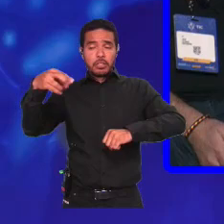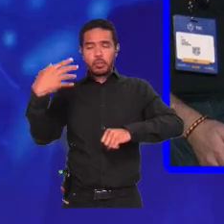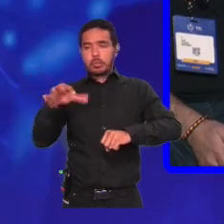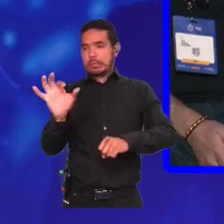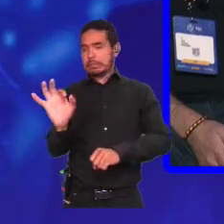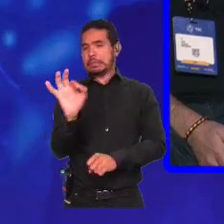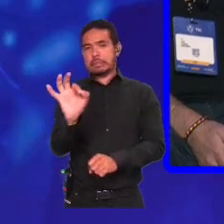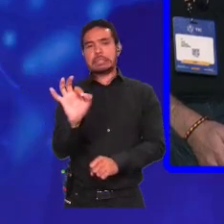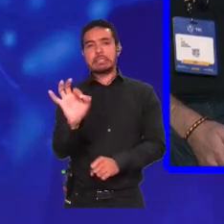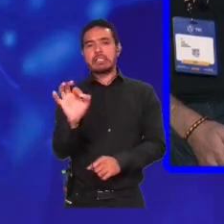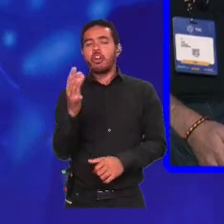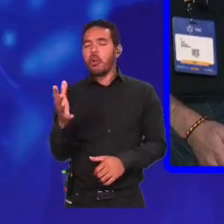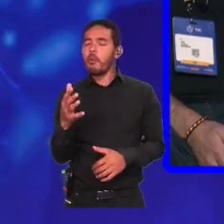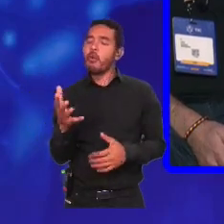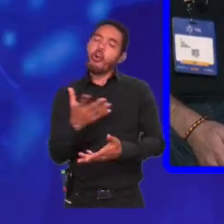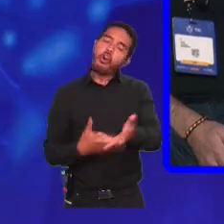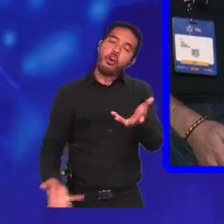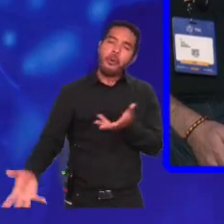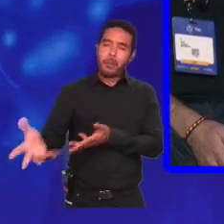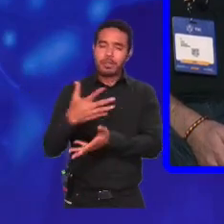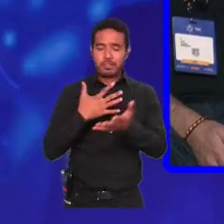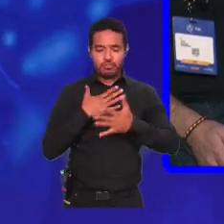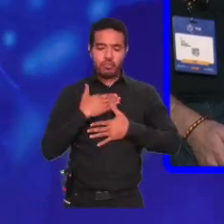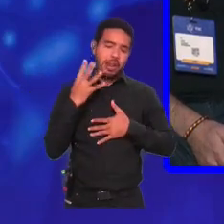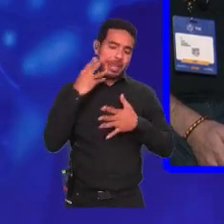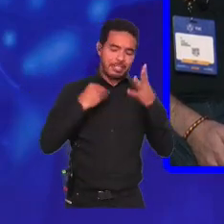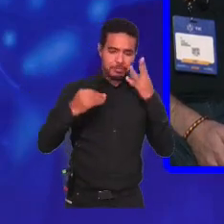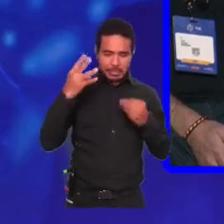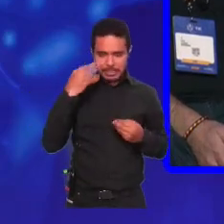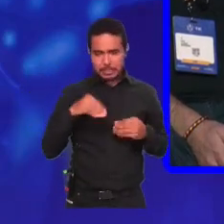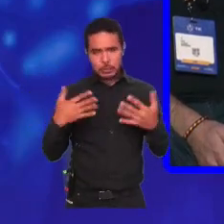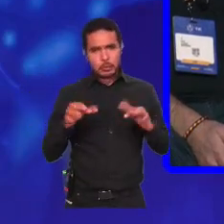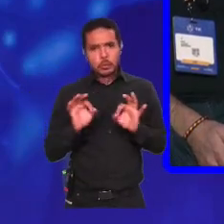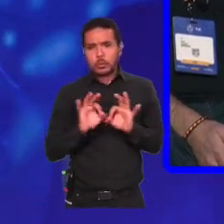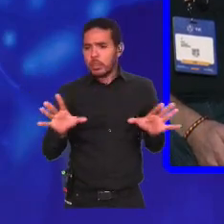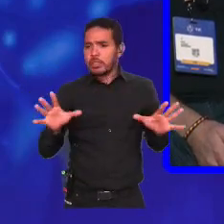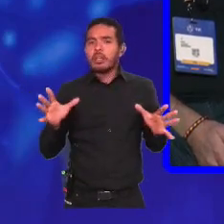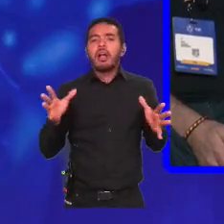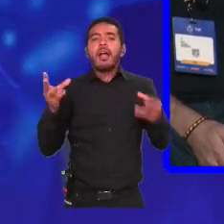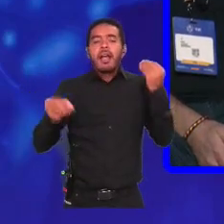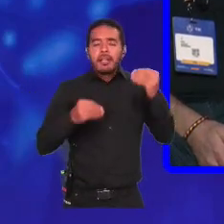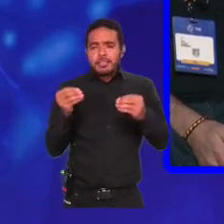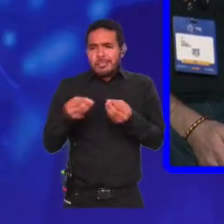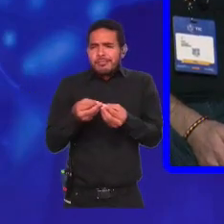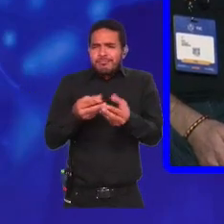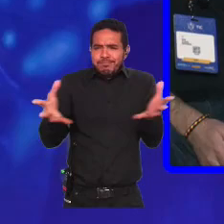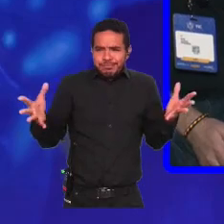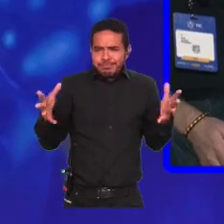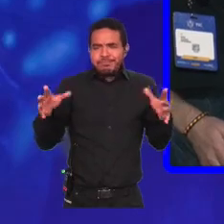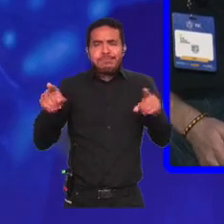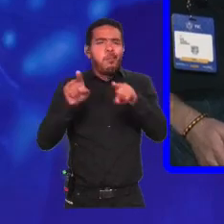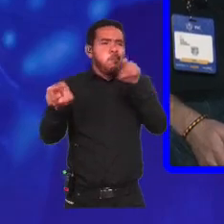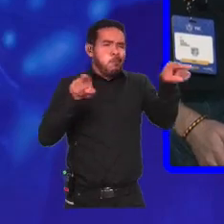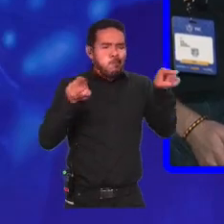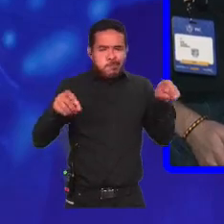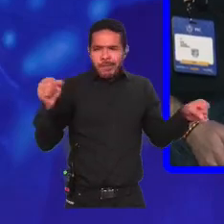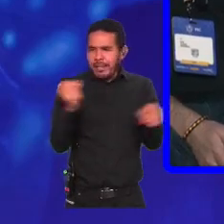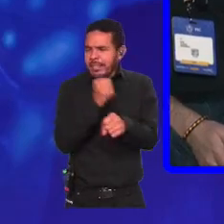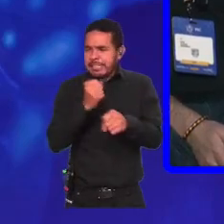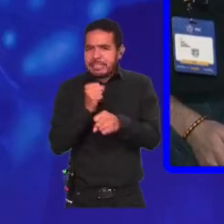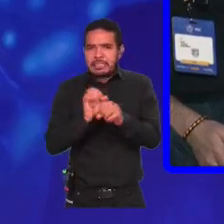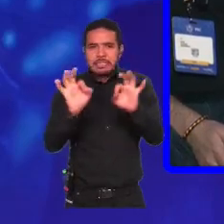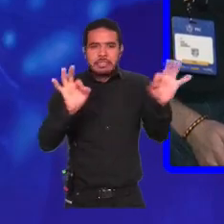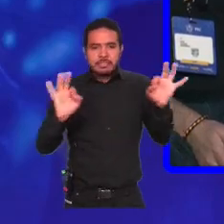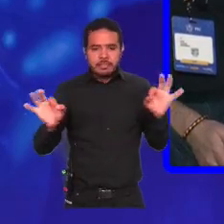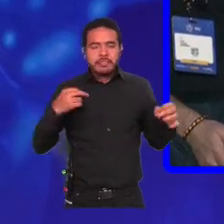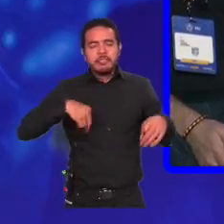to sharing our experiences. We're very lucky in the sense that we have so many studios that work with us that we can, you know, share, for example,